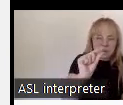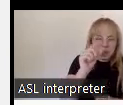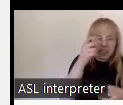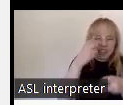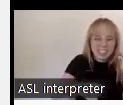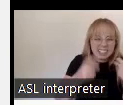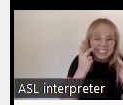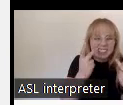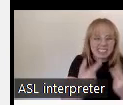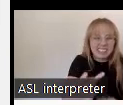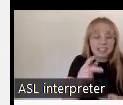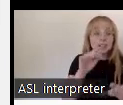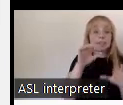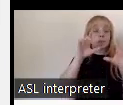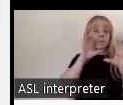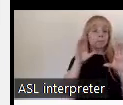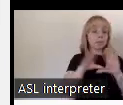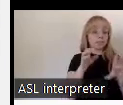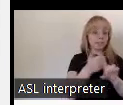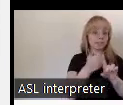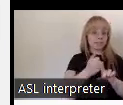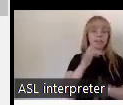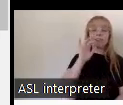So if you click on the picture,